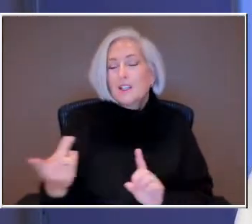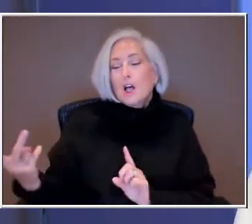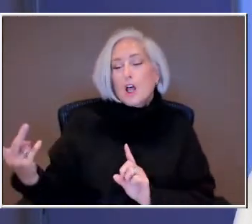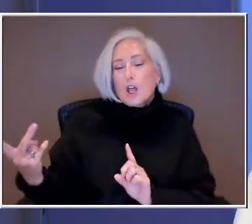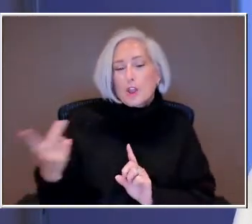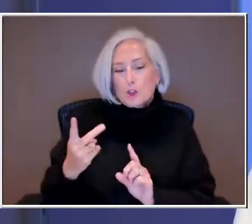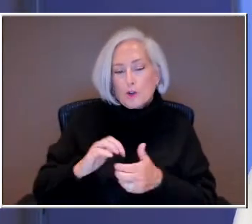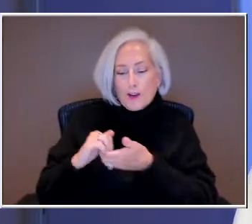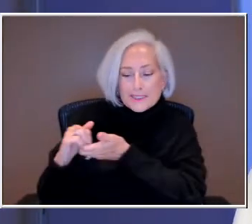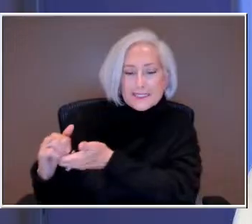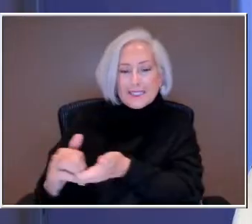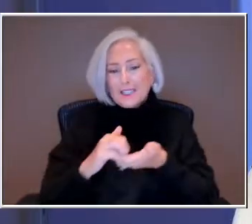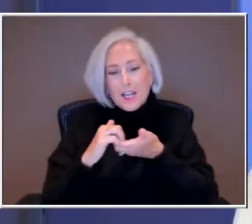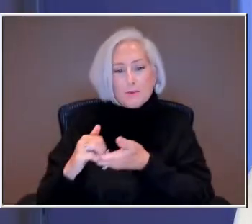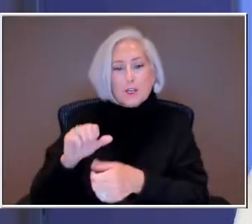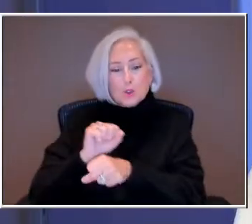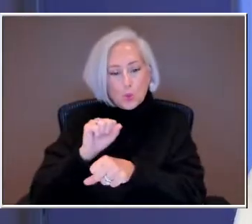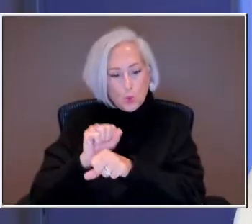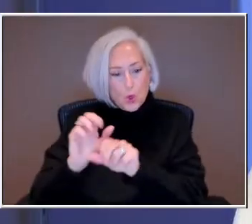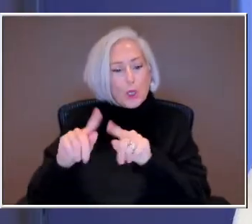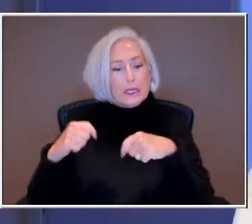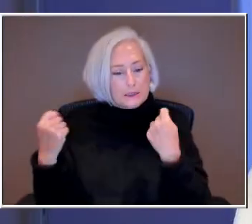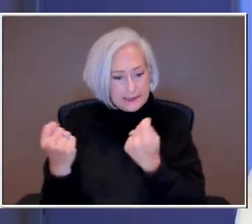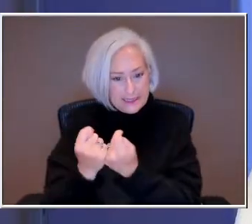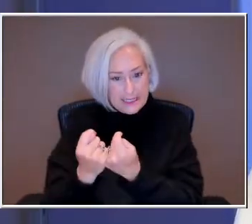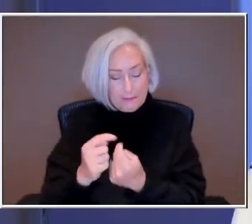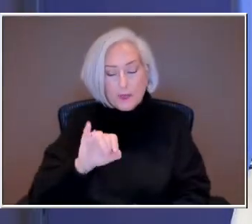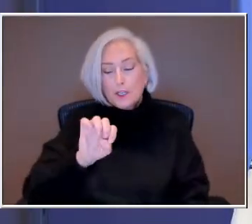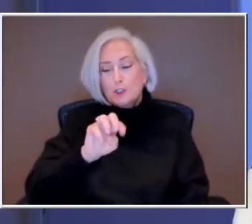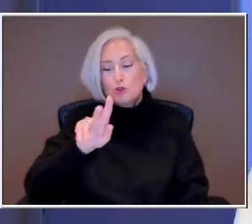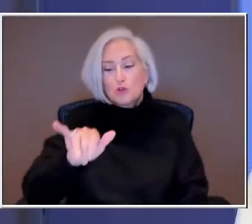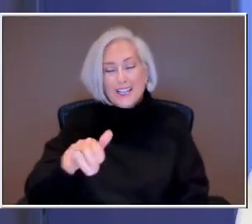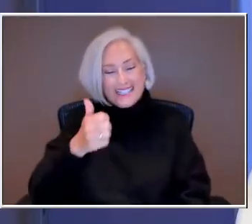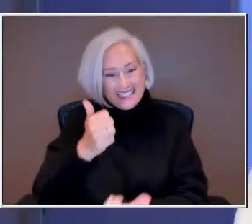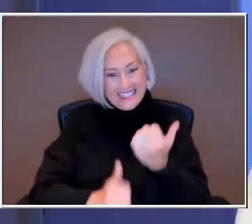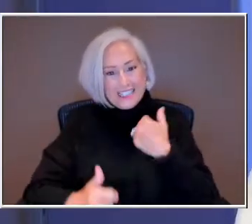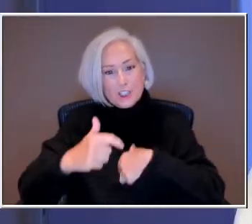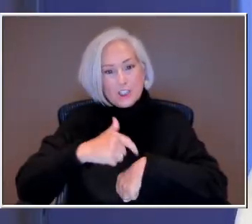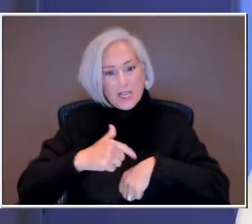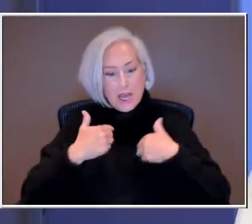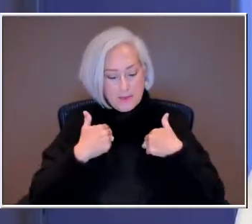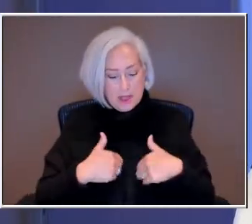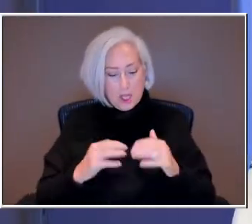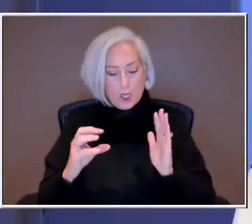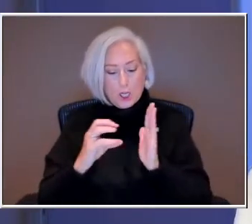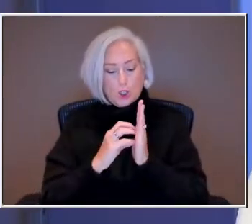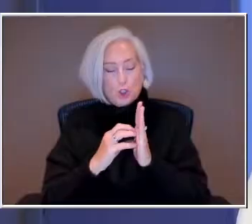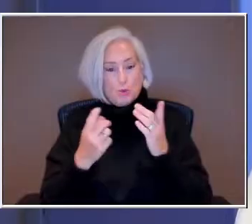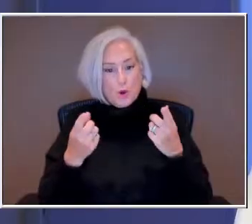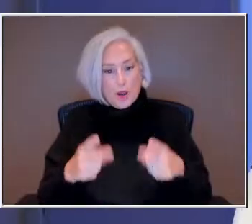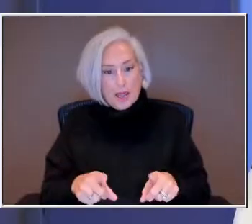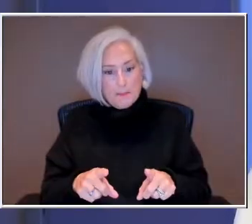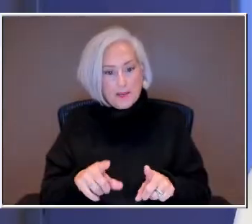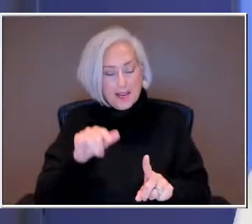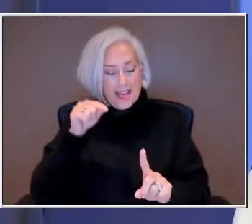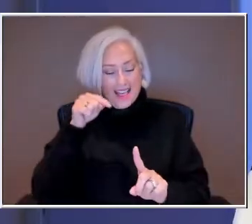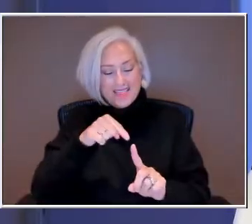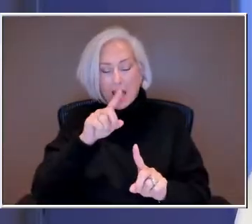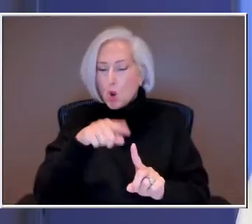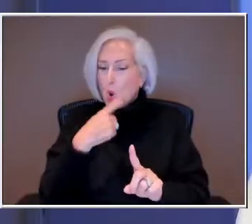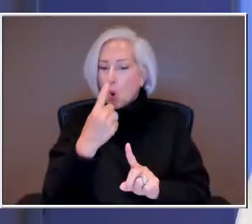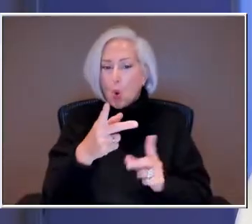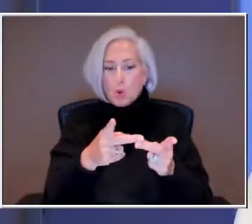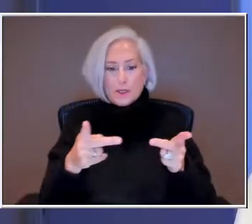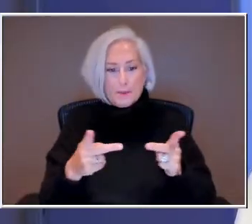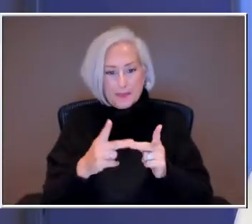as a team. In Jenny's case, each time she presented with a lung tumor, it was really the only site of progression, meaning all the rest of the cancer was